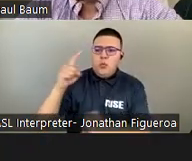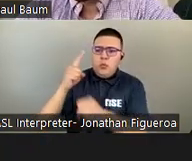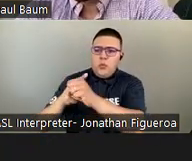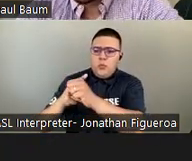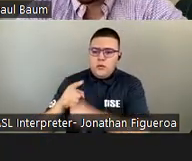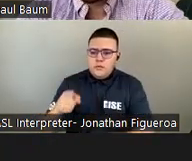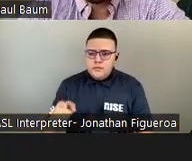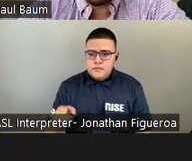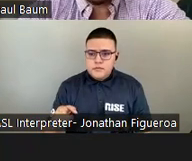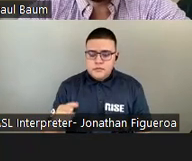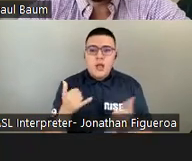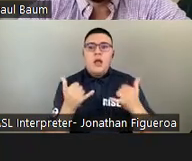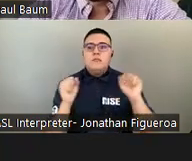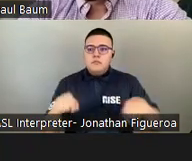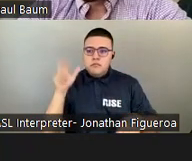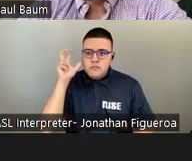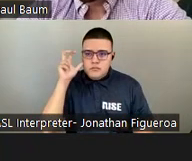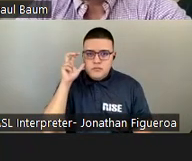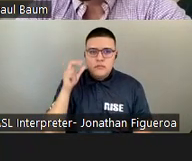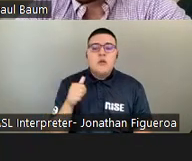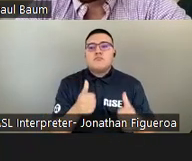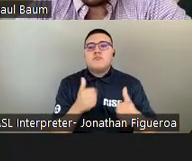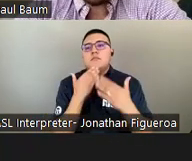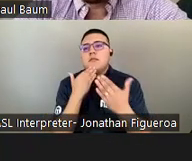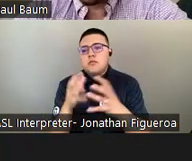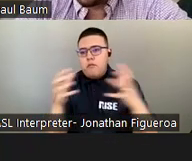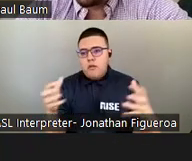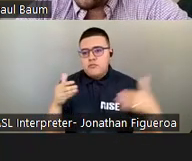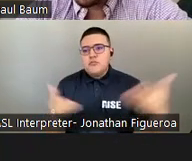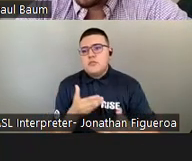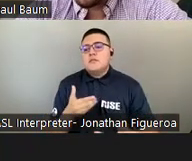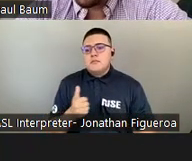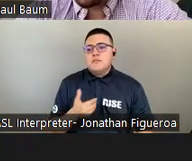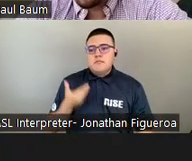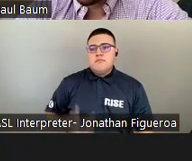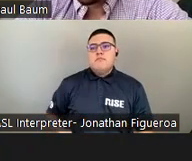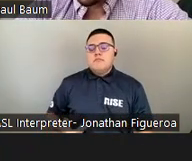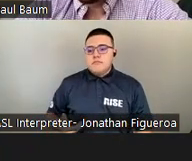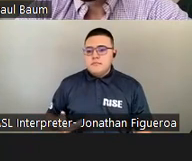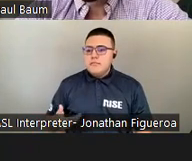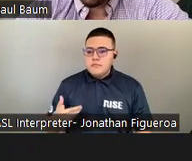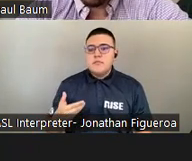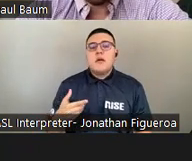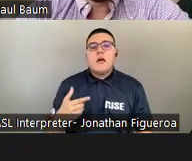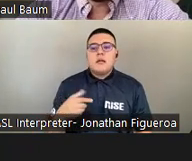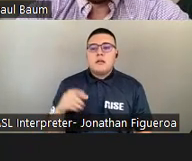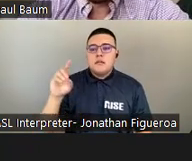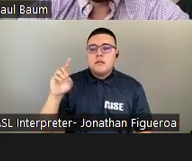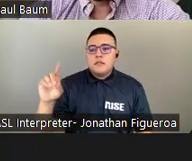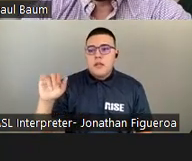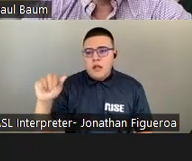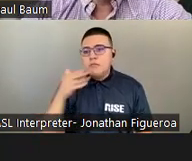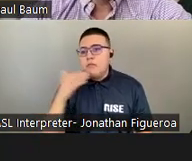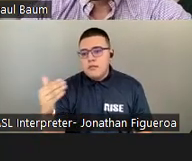There we go. Thank you so much. Thank you so much, Diana, for the introduction too. I'm so honored to be